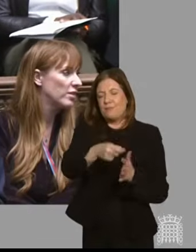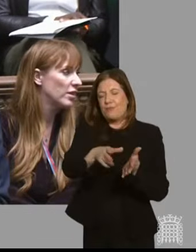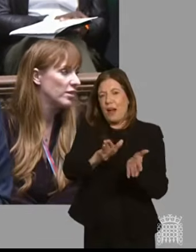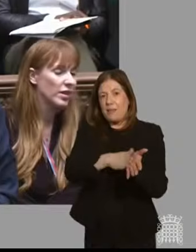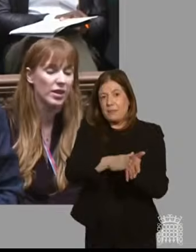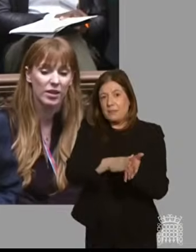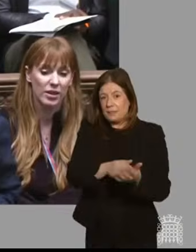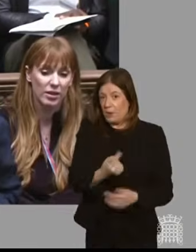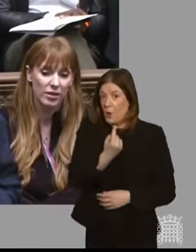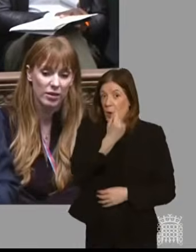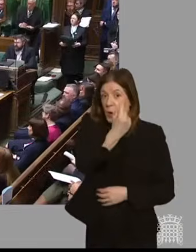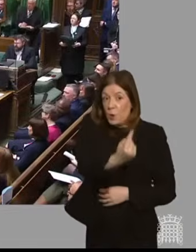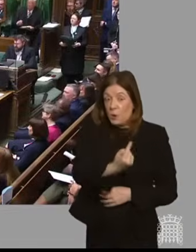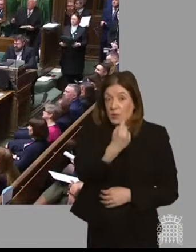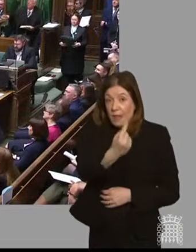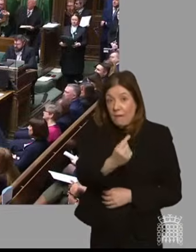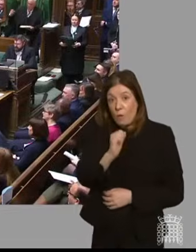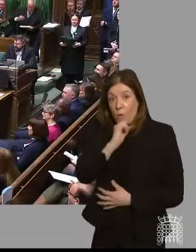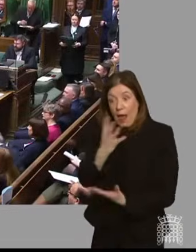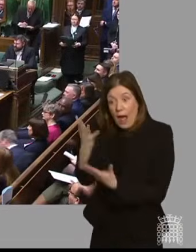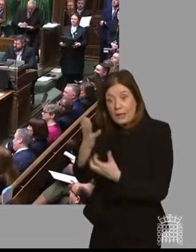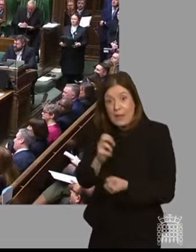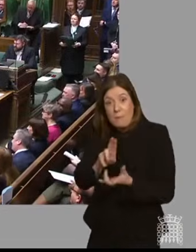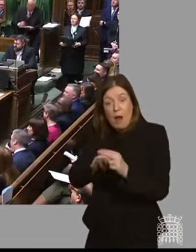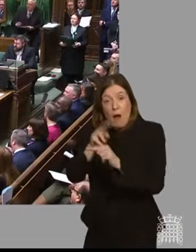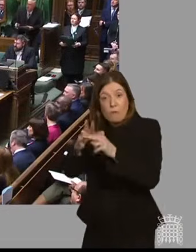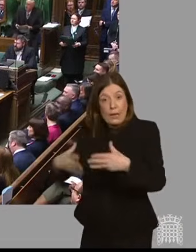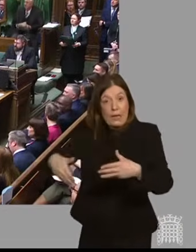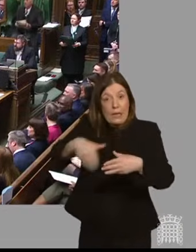back into the Tory fold?